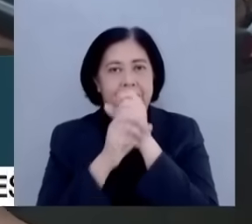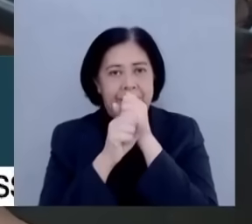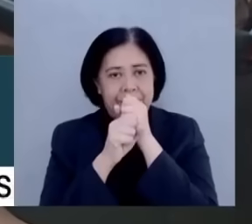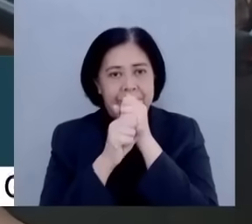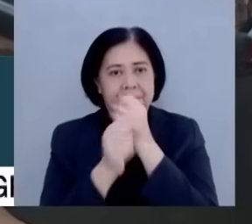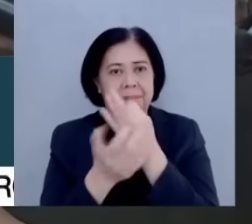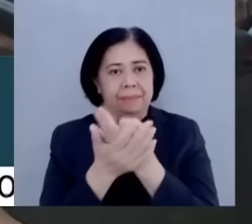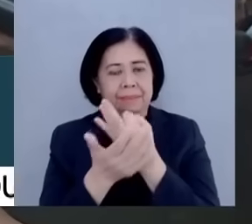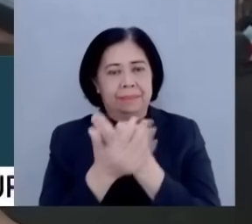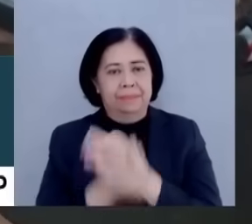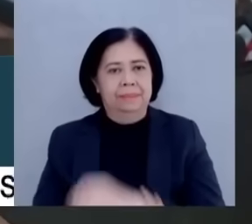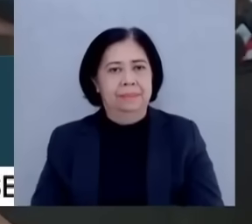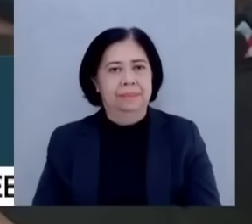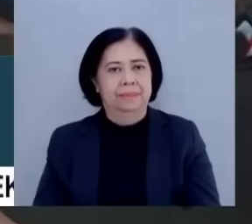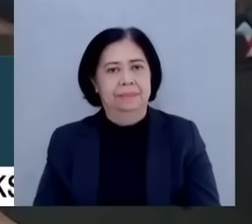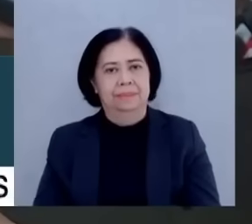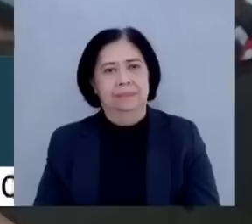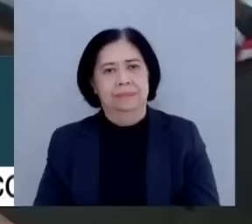funds.